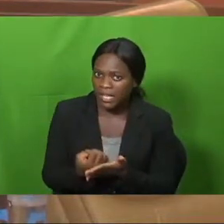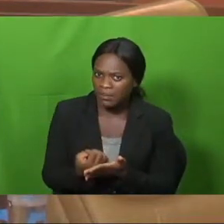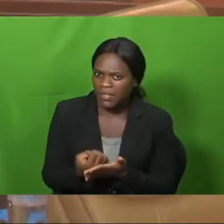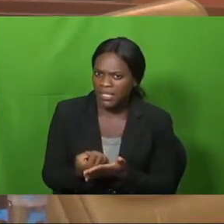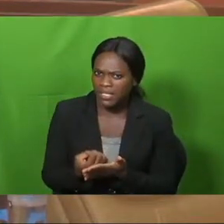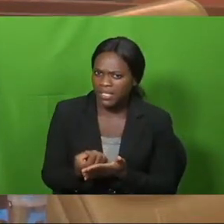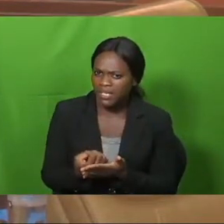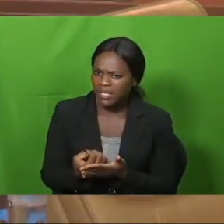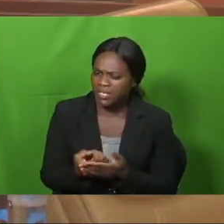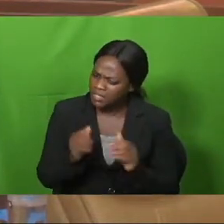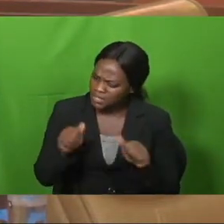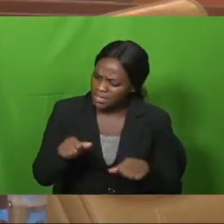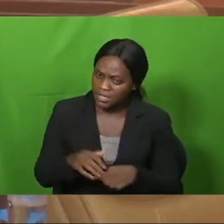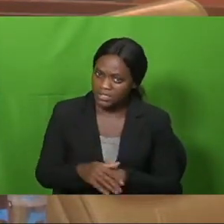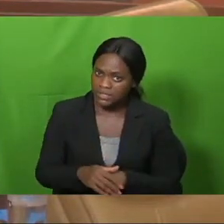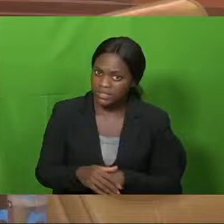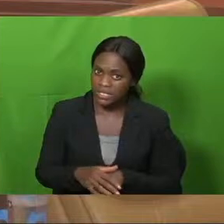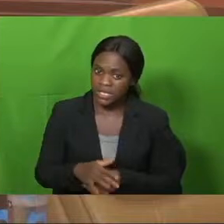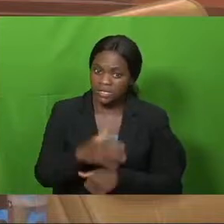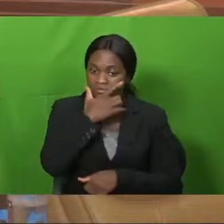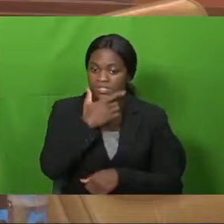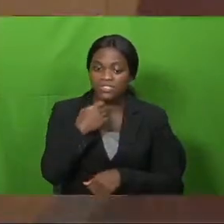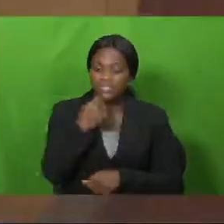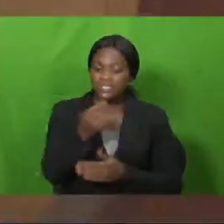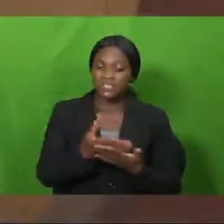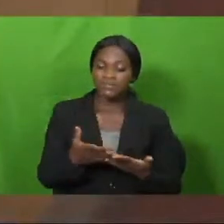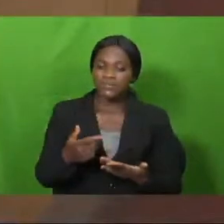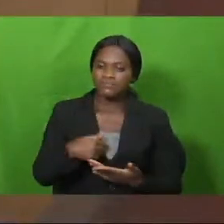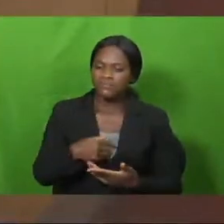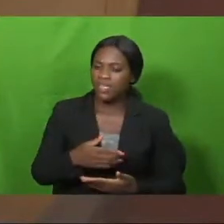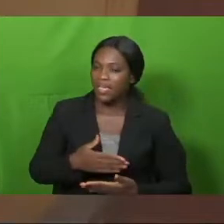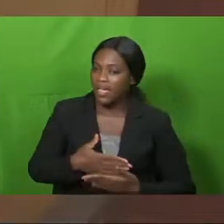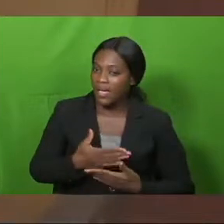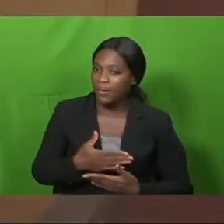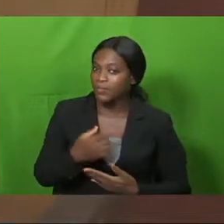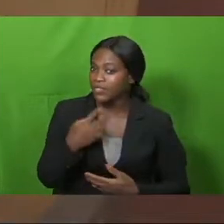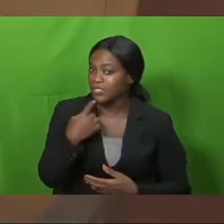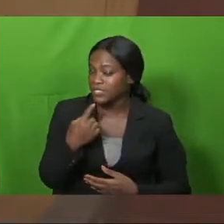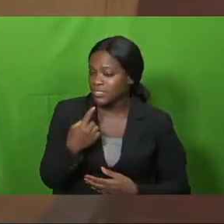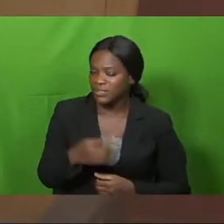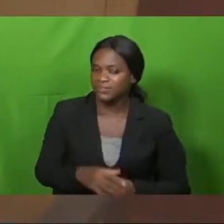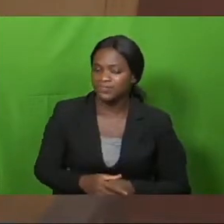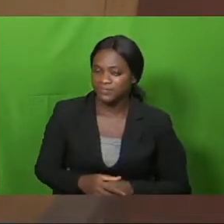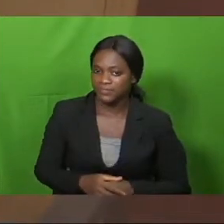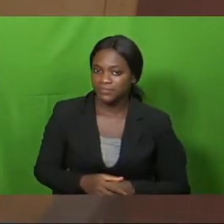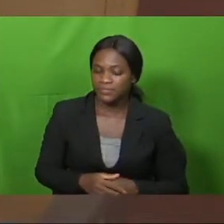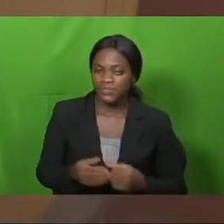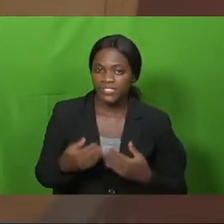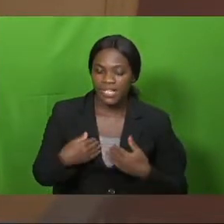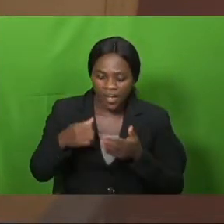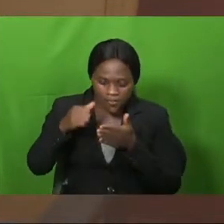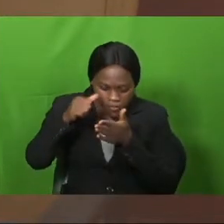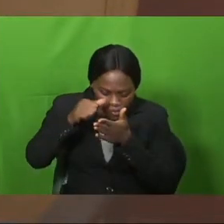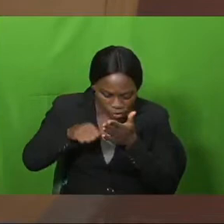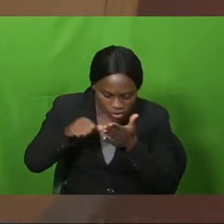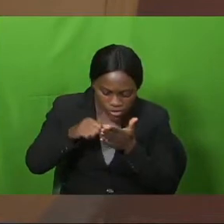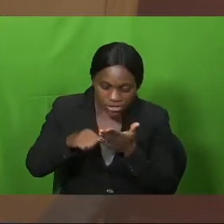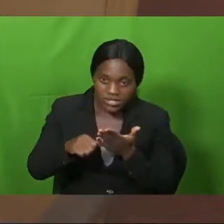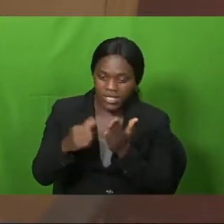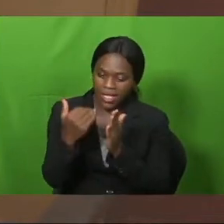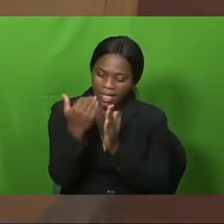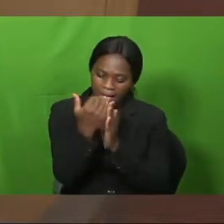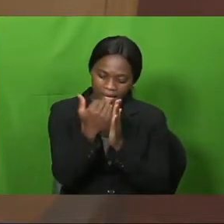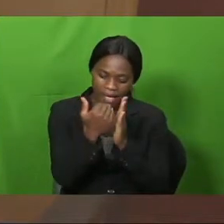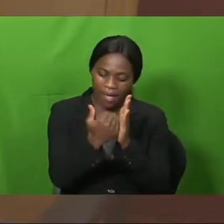the president said, which gladdened my heart, was a hard fact that there is an audited budget